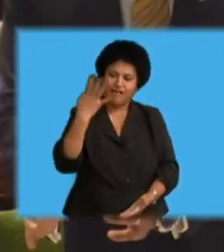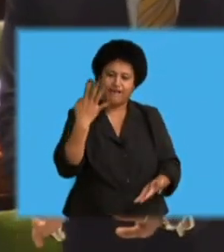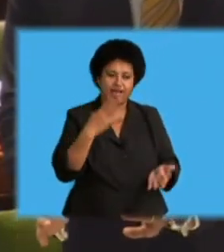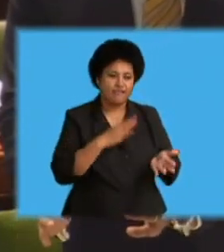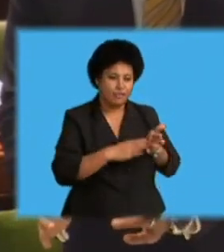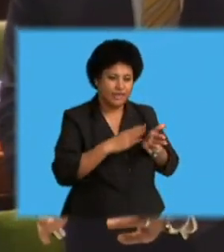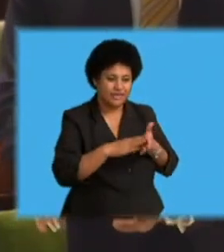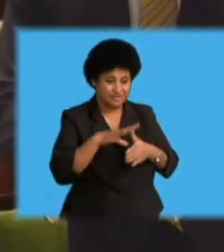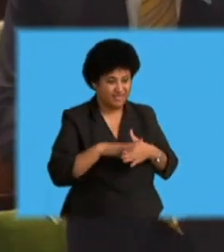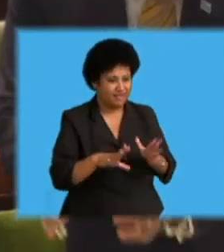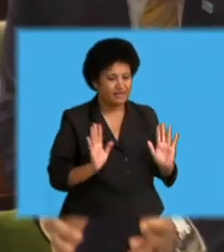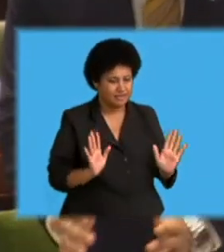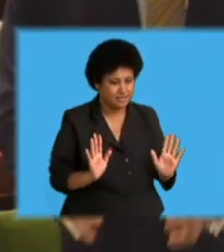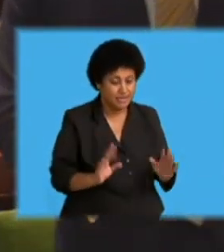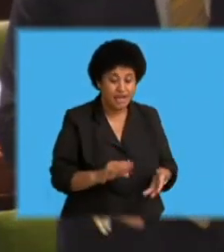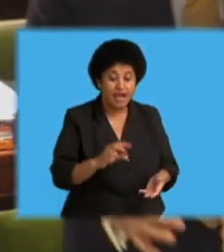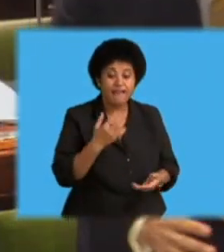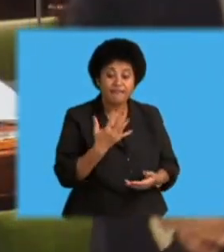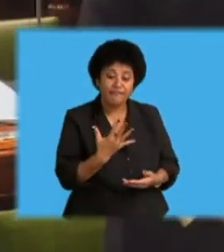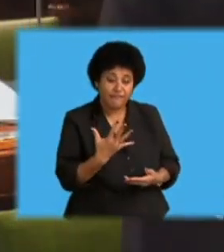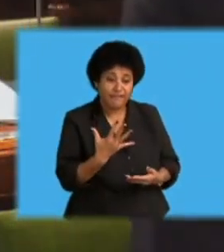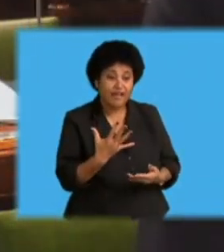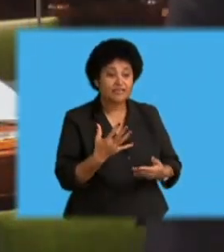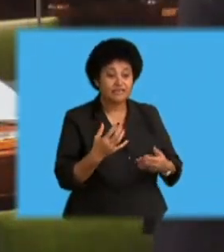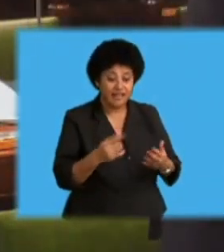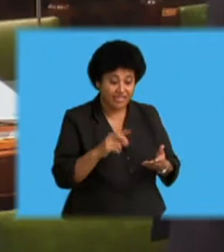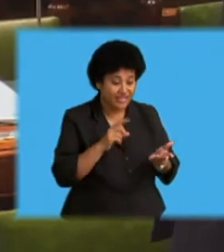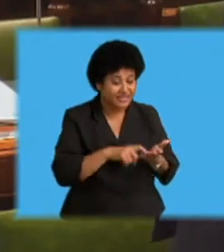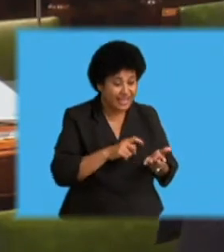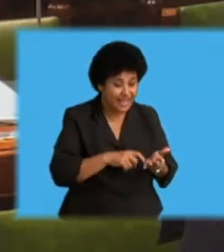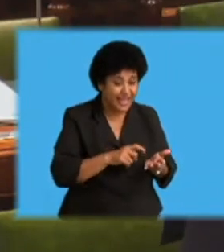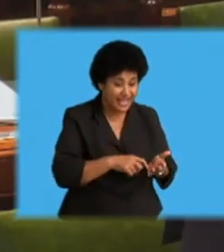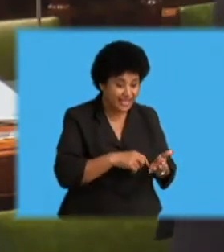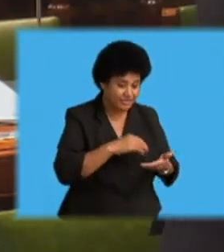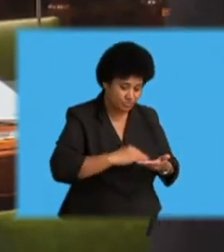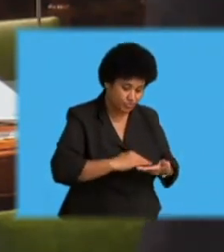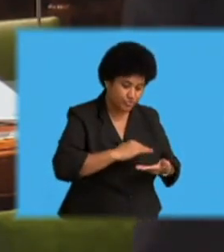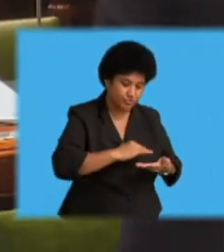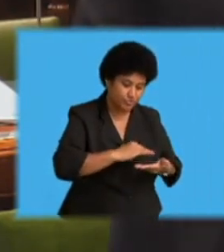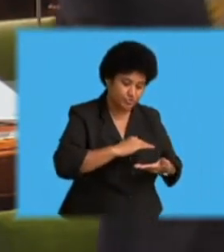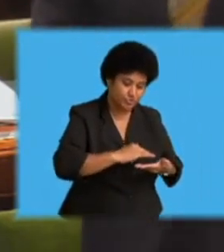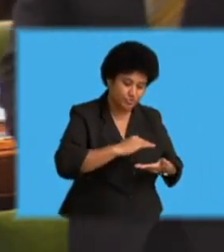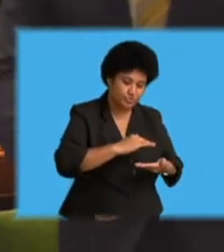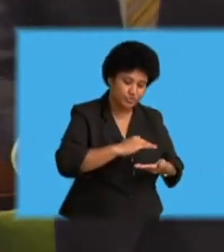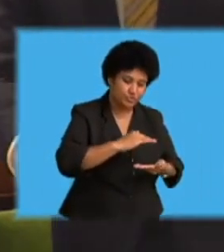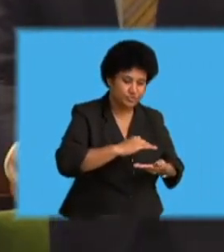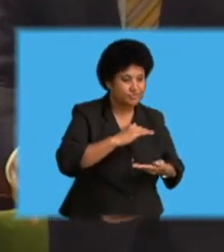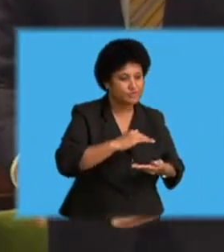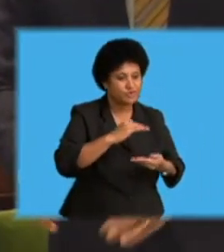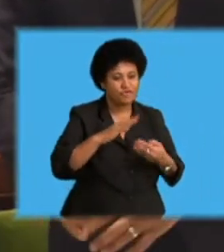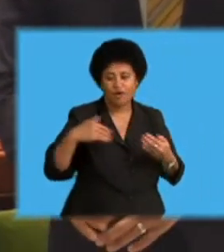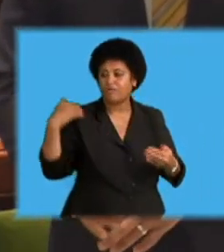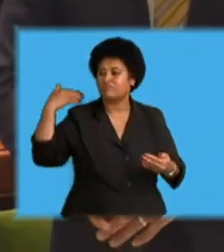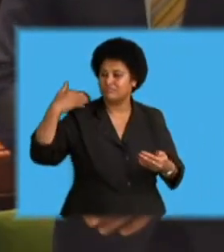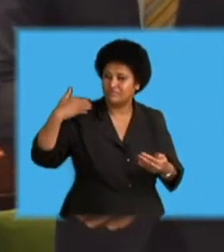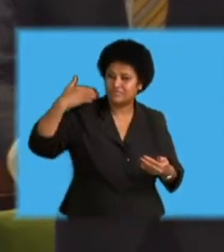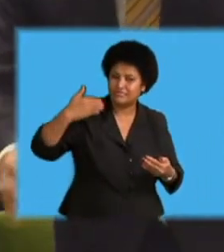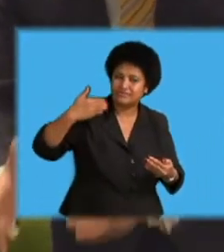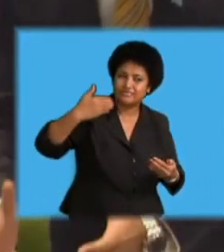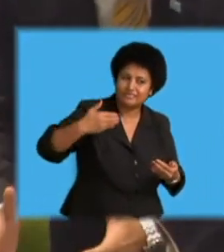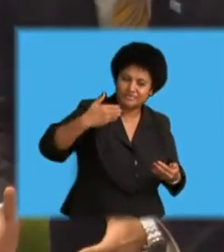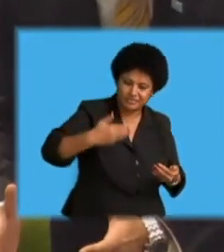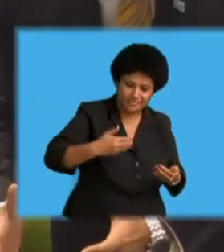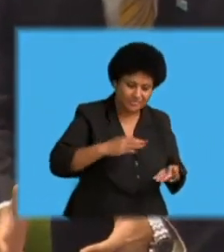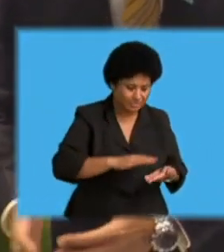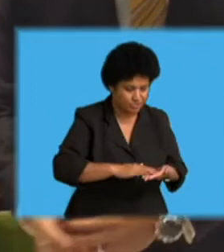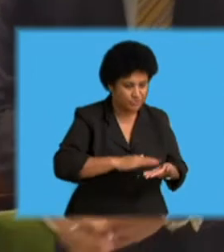Madam Speaker, is an accumulation of the total exposure of debts. So there are debts that were incurred by the SVT